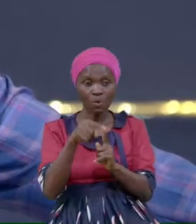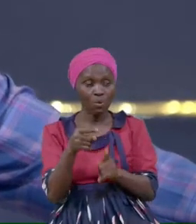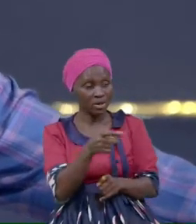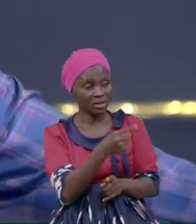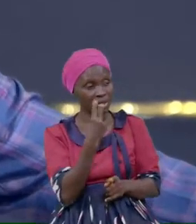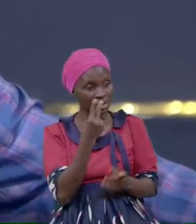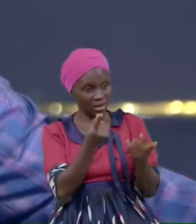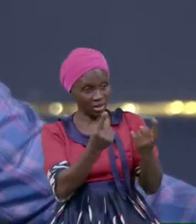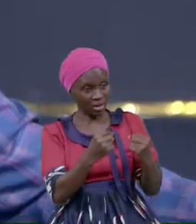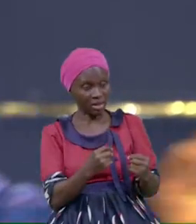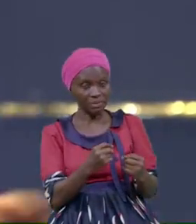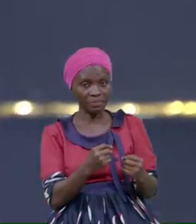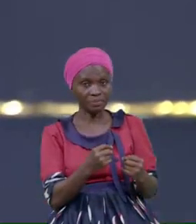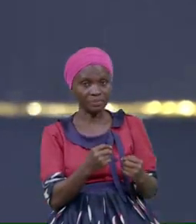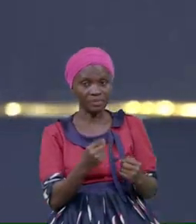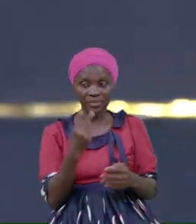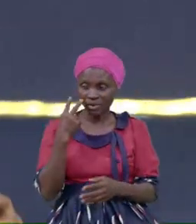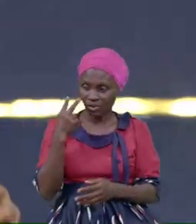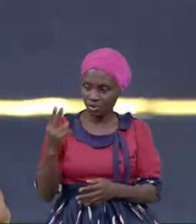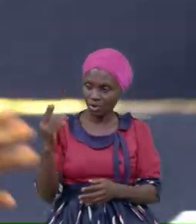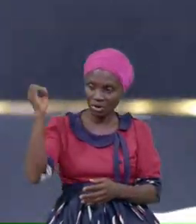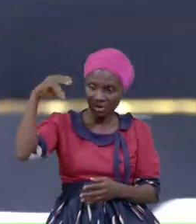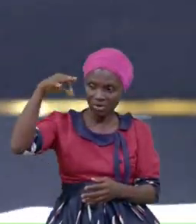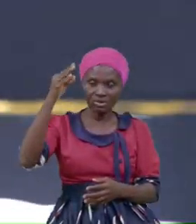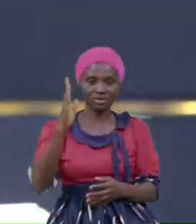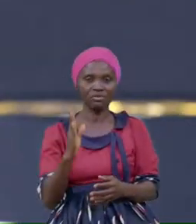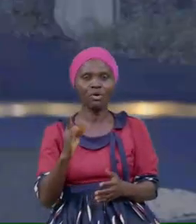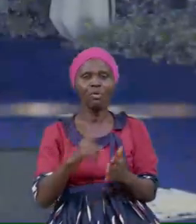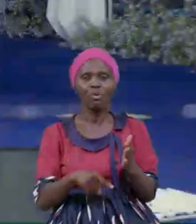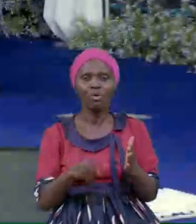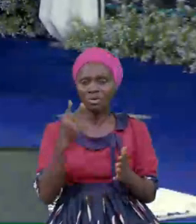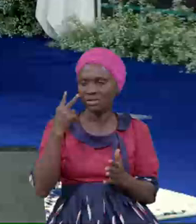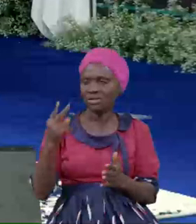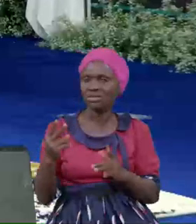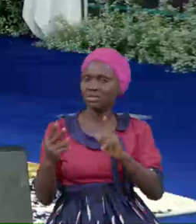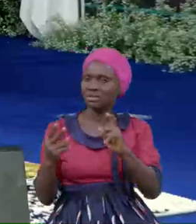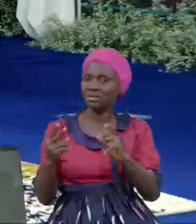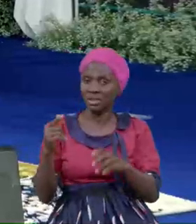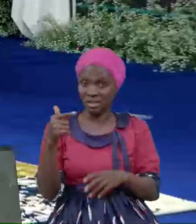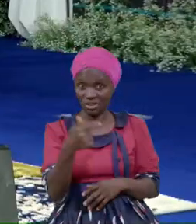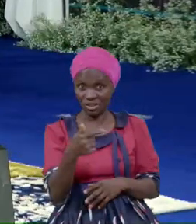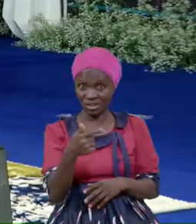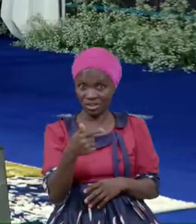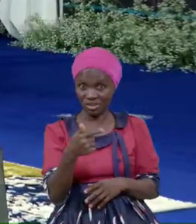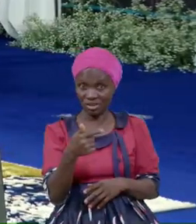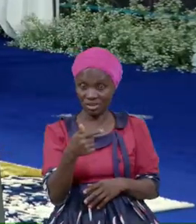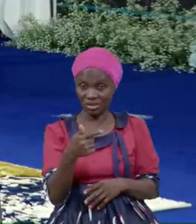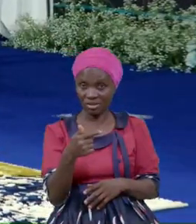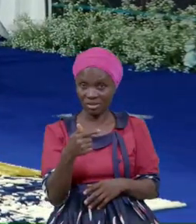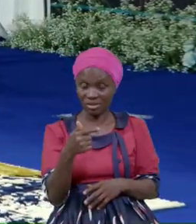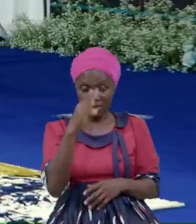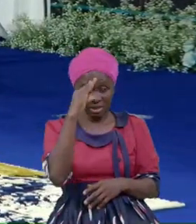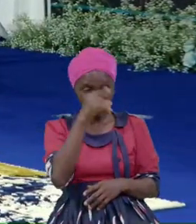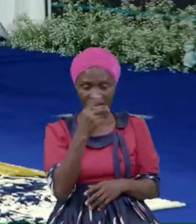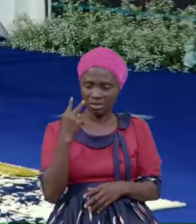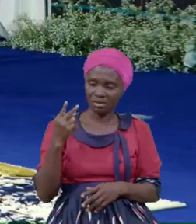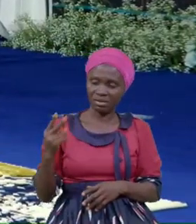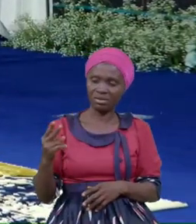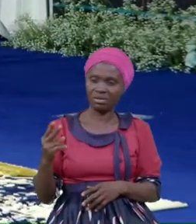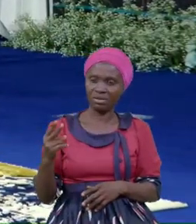the grace of God. What did he see? G there. He saw gentleness. They were gentle. They